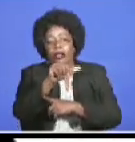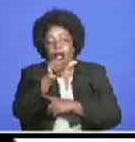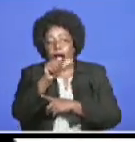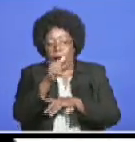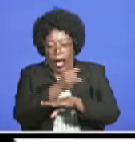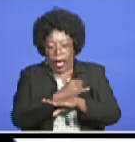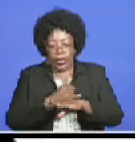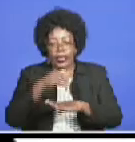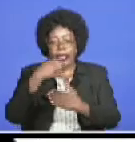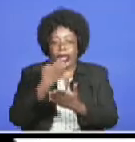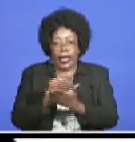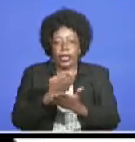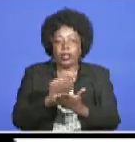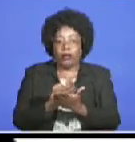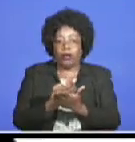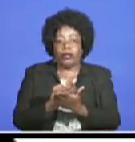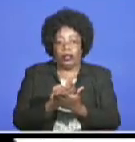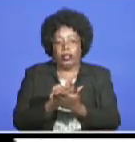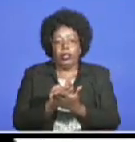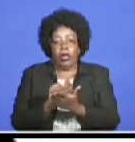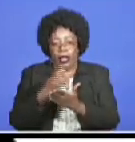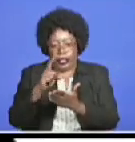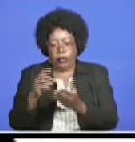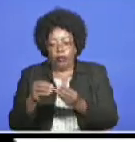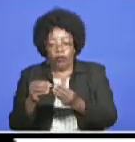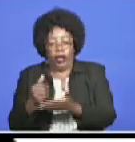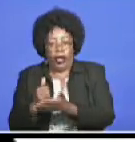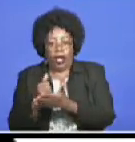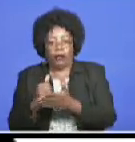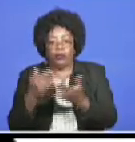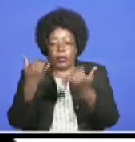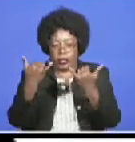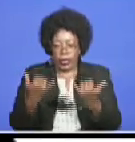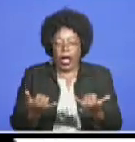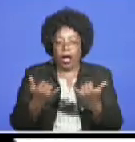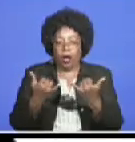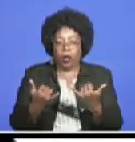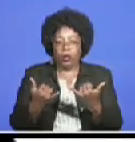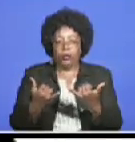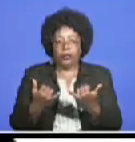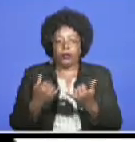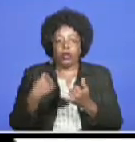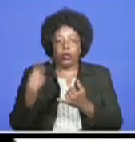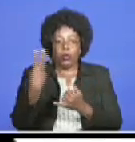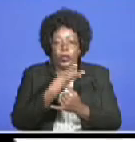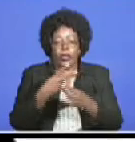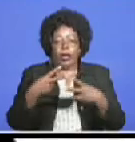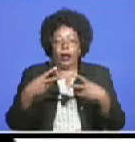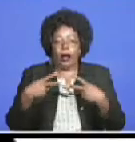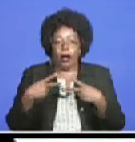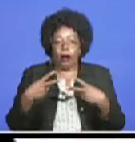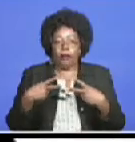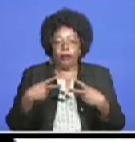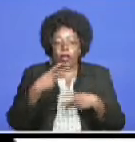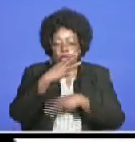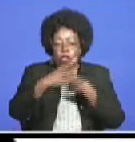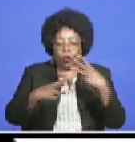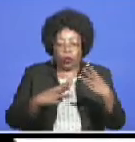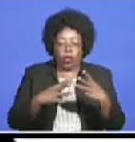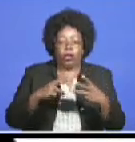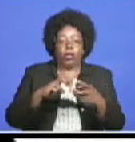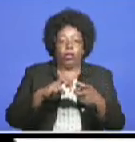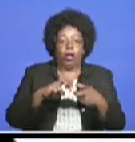their economic structure was somewhat disturbed, and we're now faced with the world problem